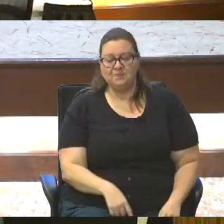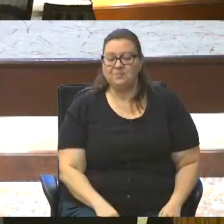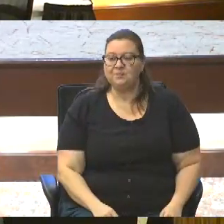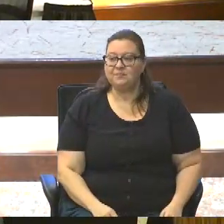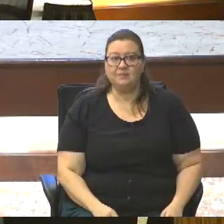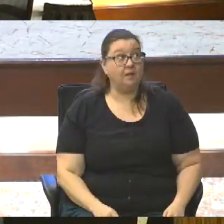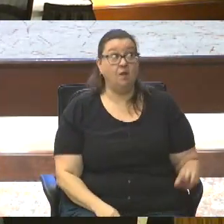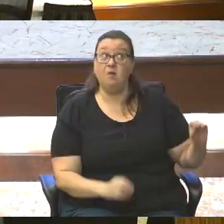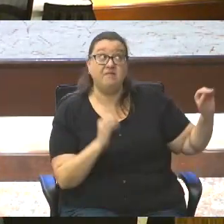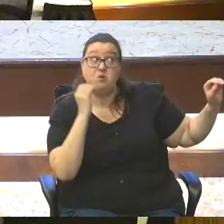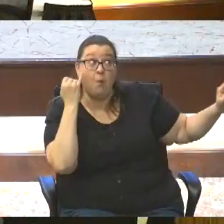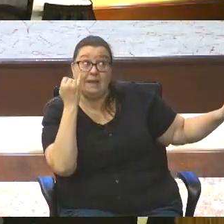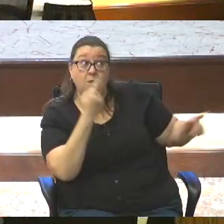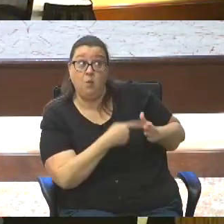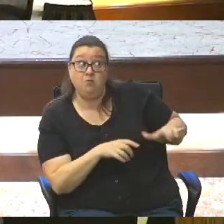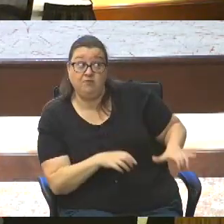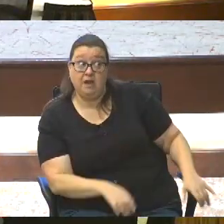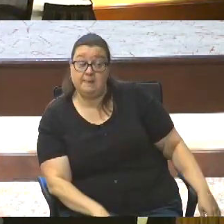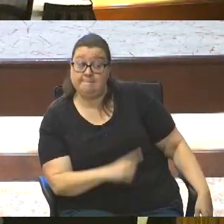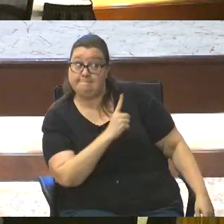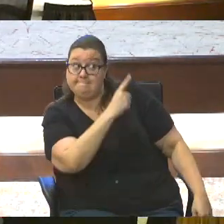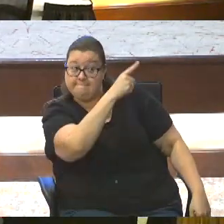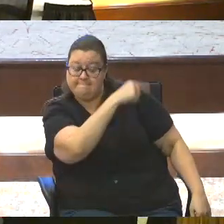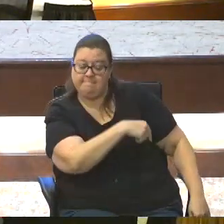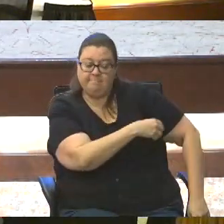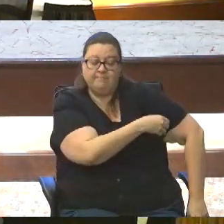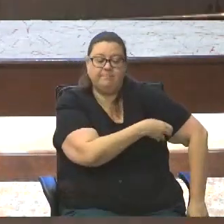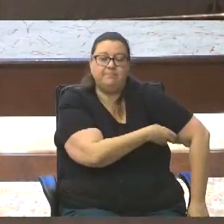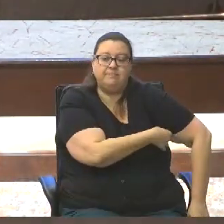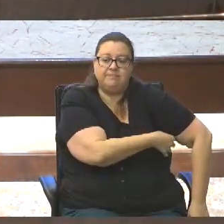You have no idea what you've done, do you?